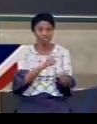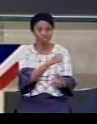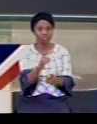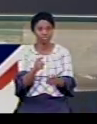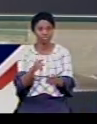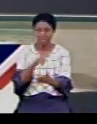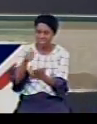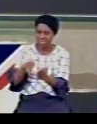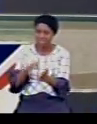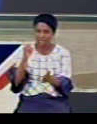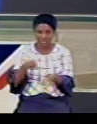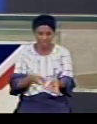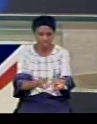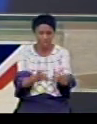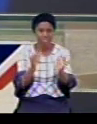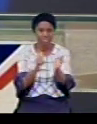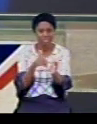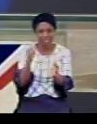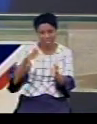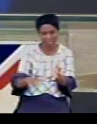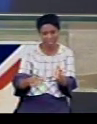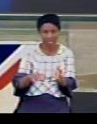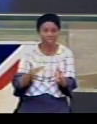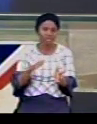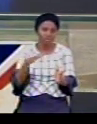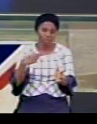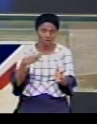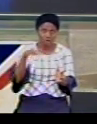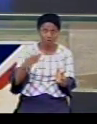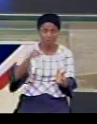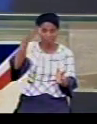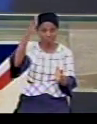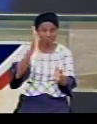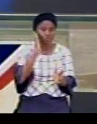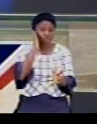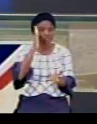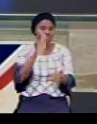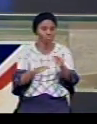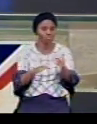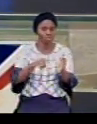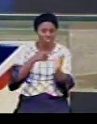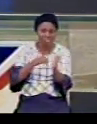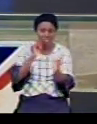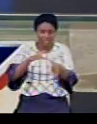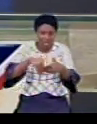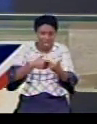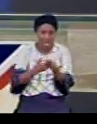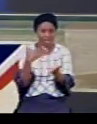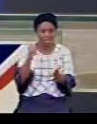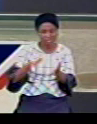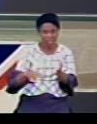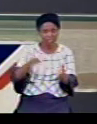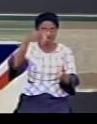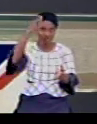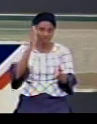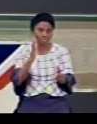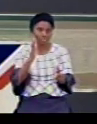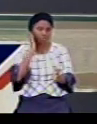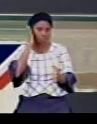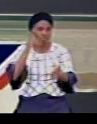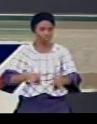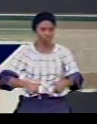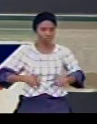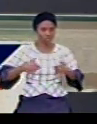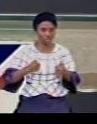walk. Here is the life a child of God ought to lead. Here is the path